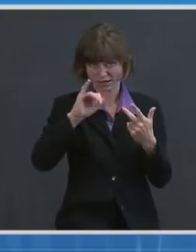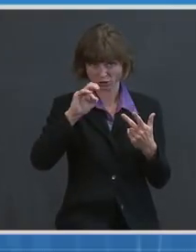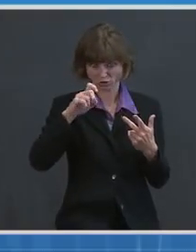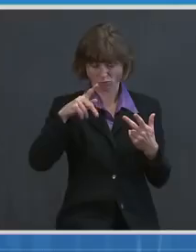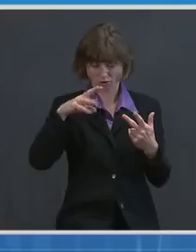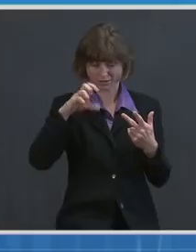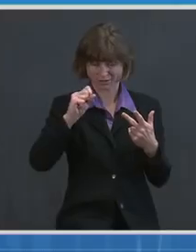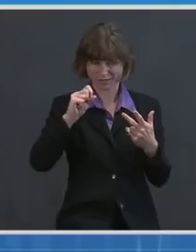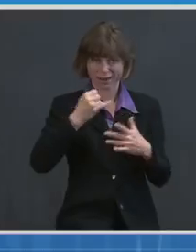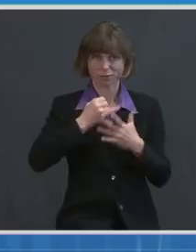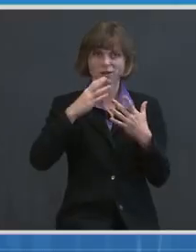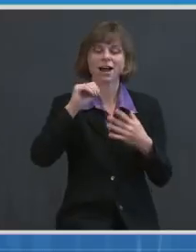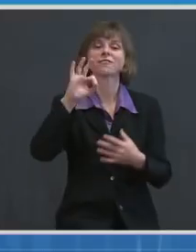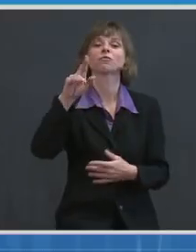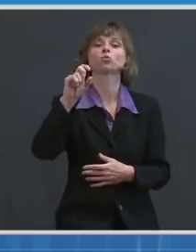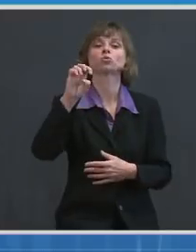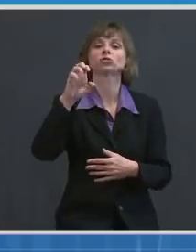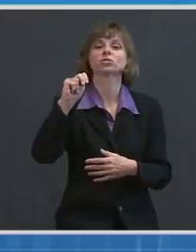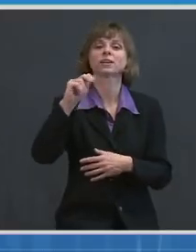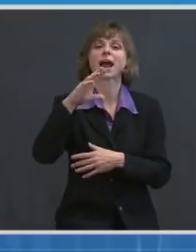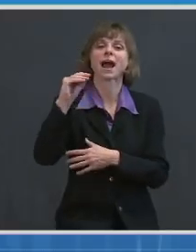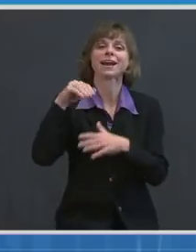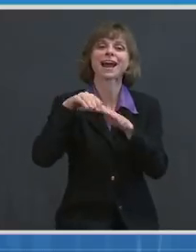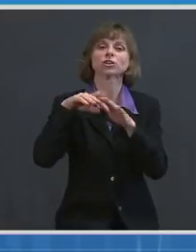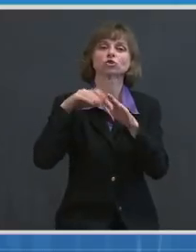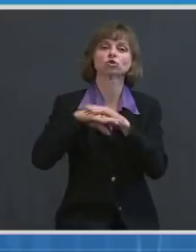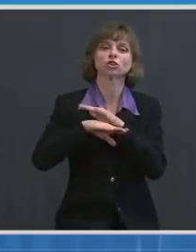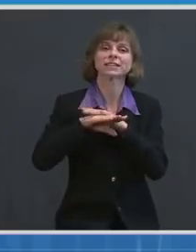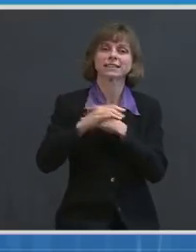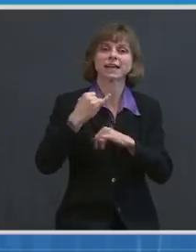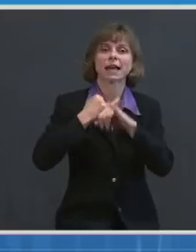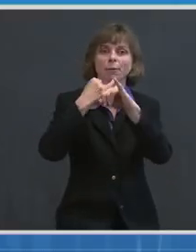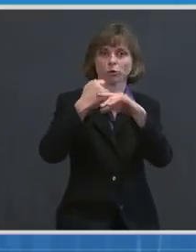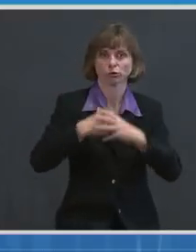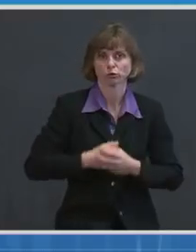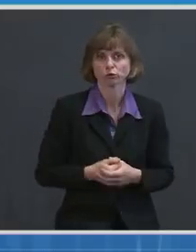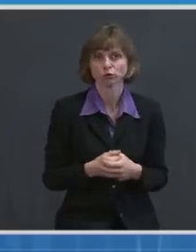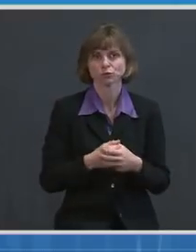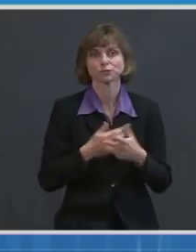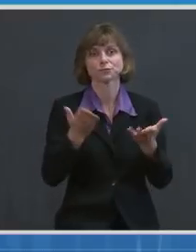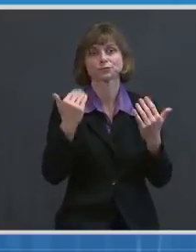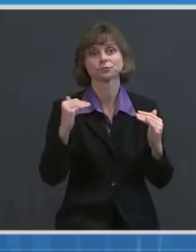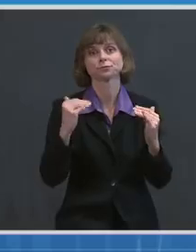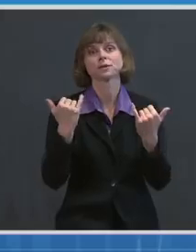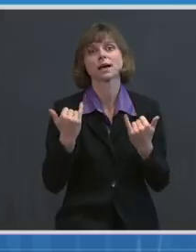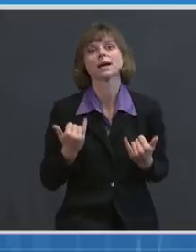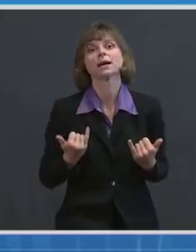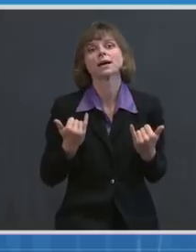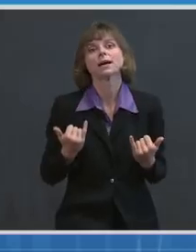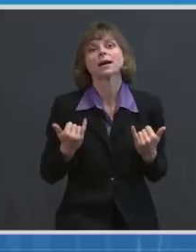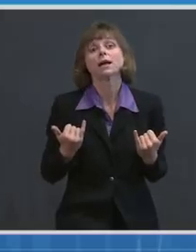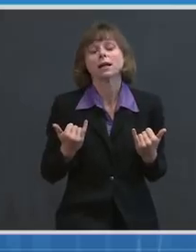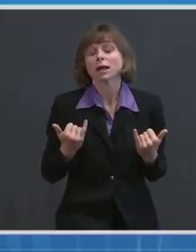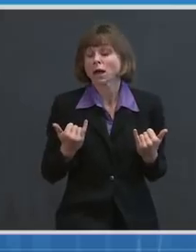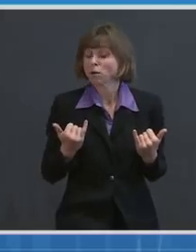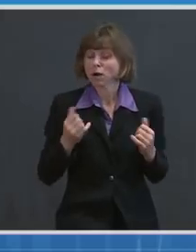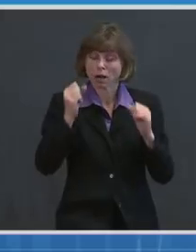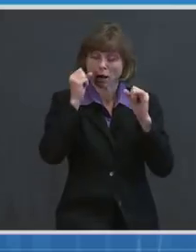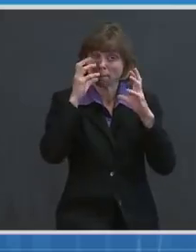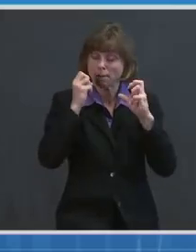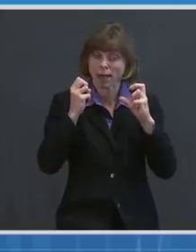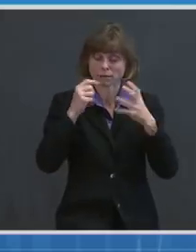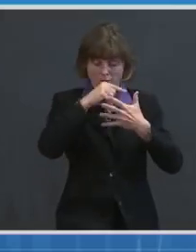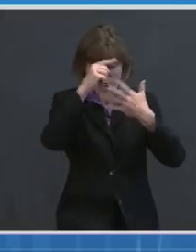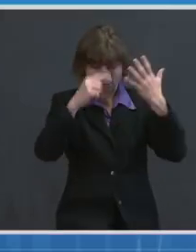entry inhibitors. Next slide. This has led to now an extraordinary number of drugs, which when used